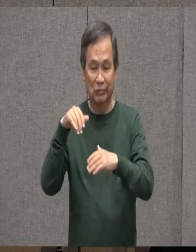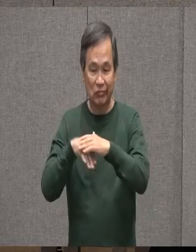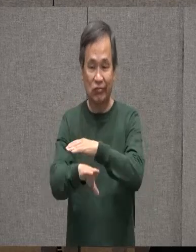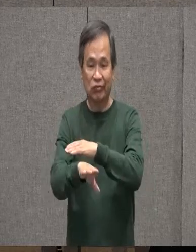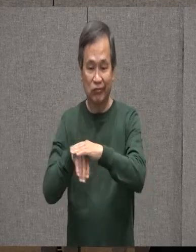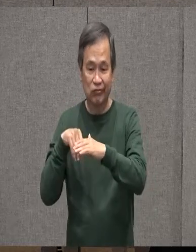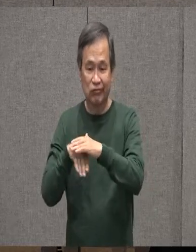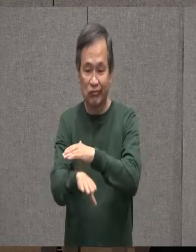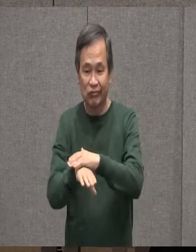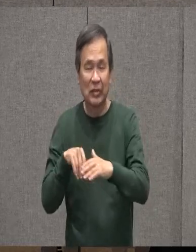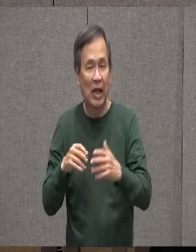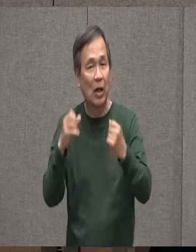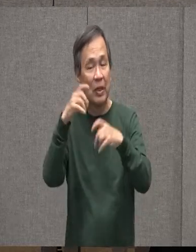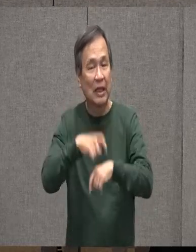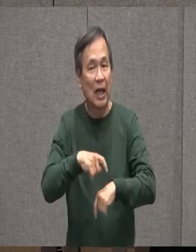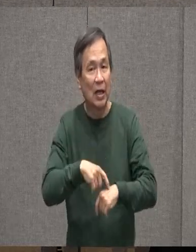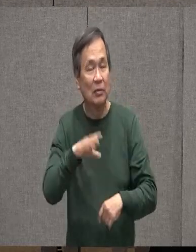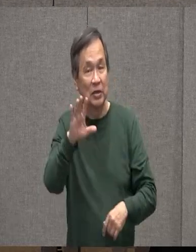1/4.